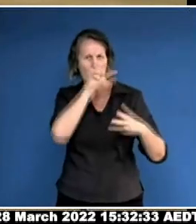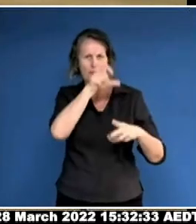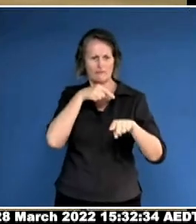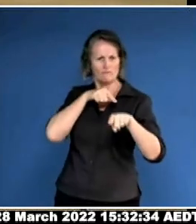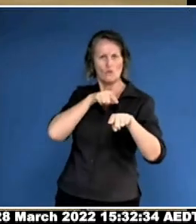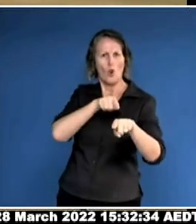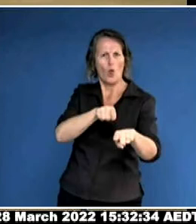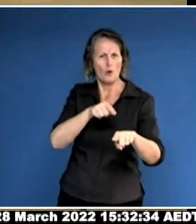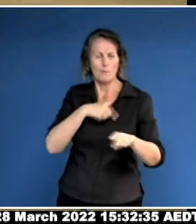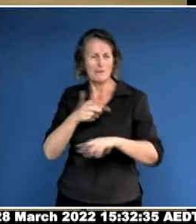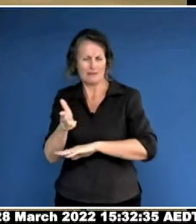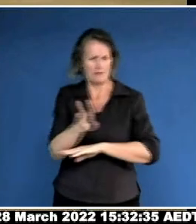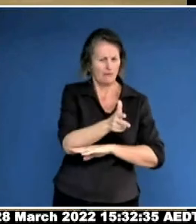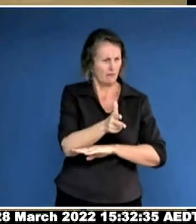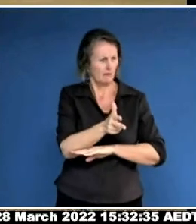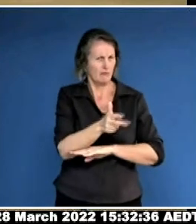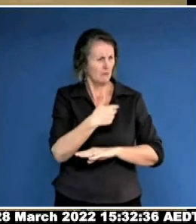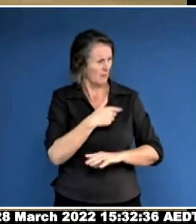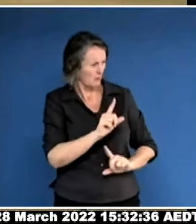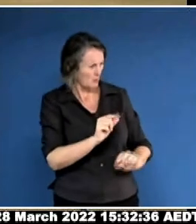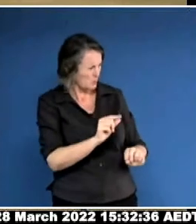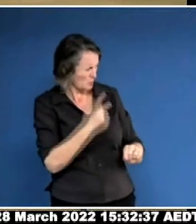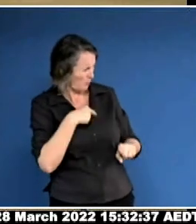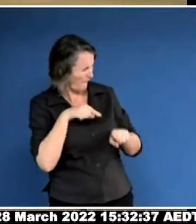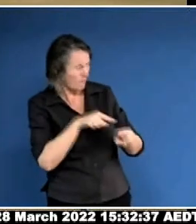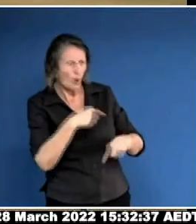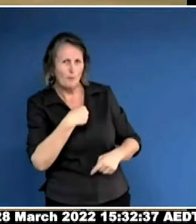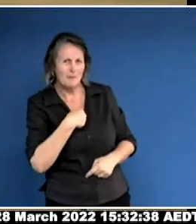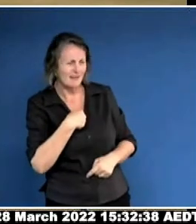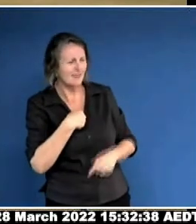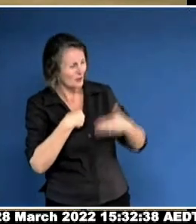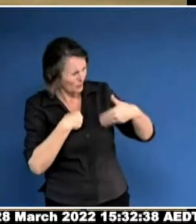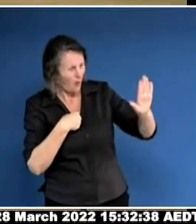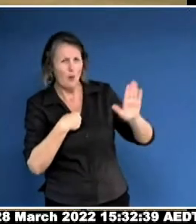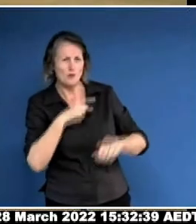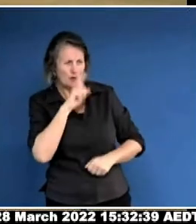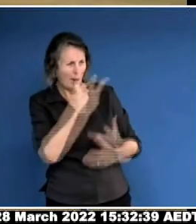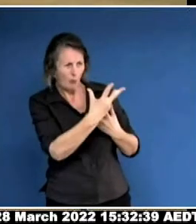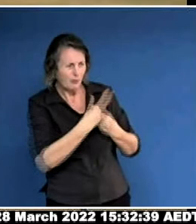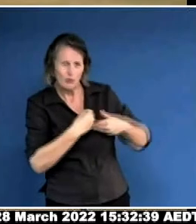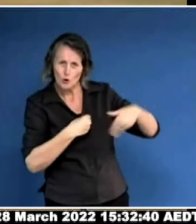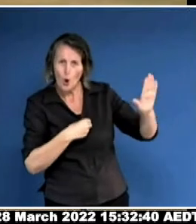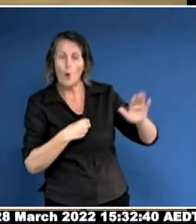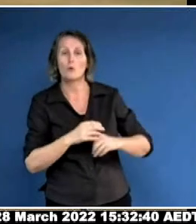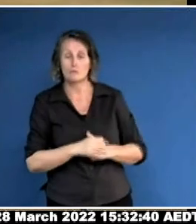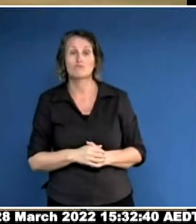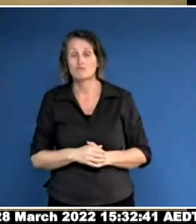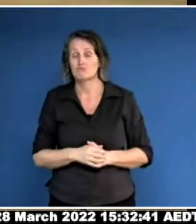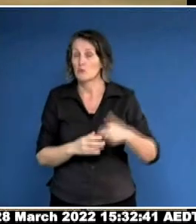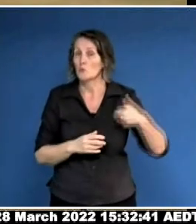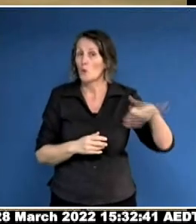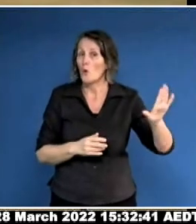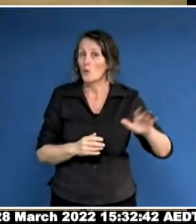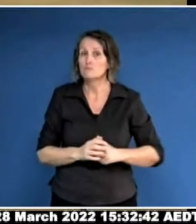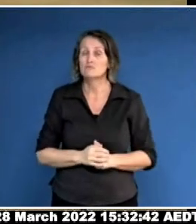doing and told him that he couldn't come and that I was leaving. He went back to the city. I stayed with my sibling